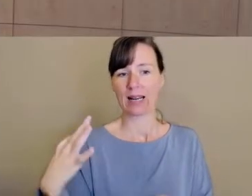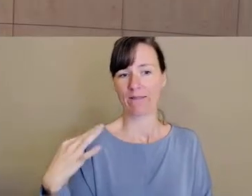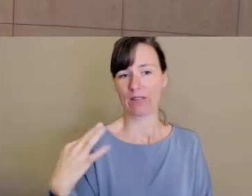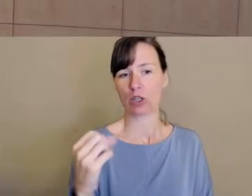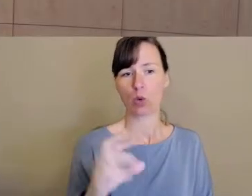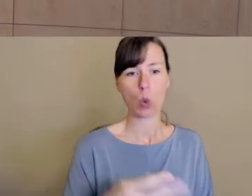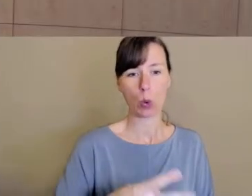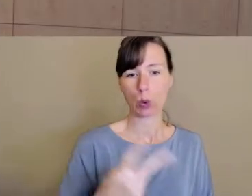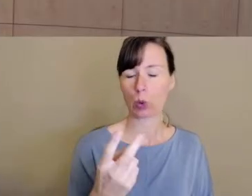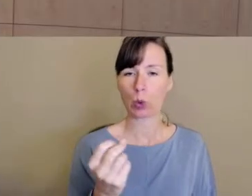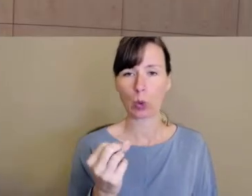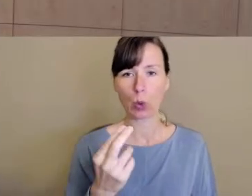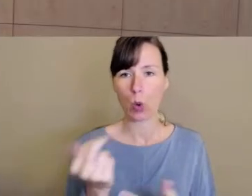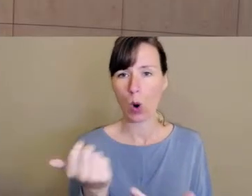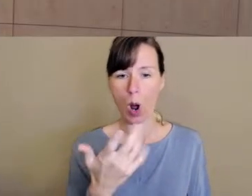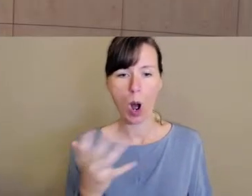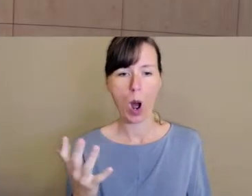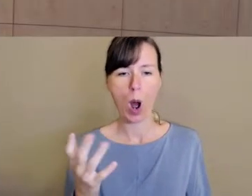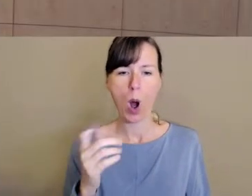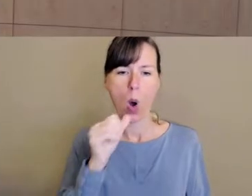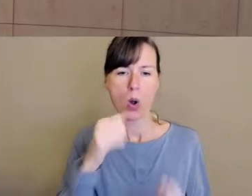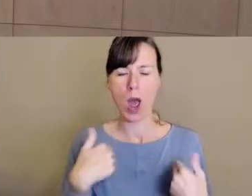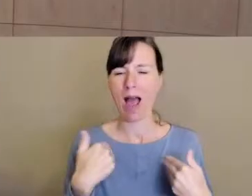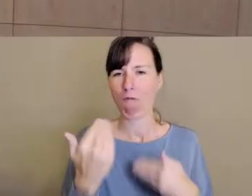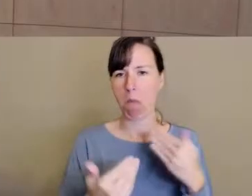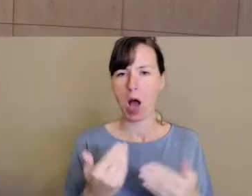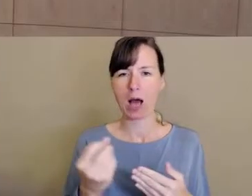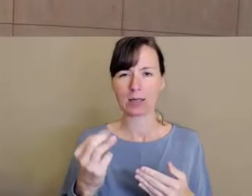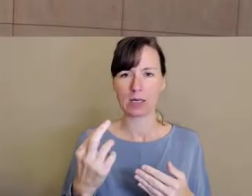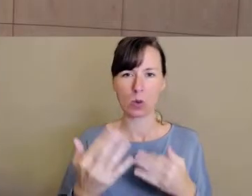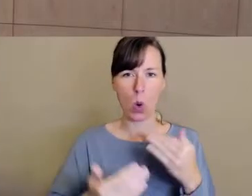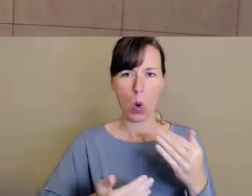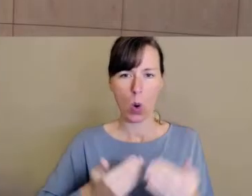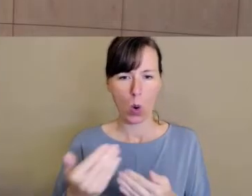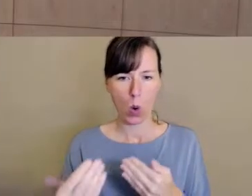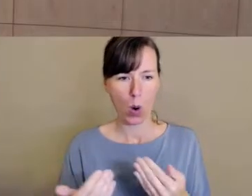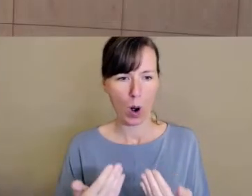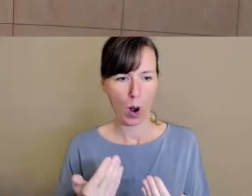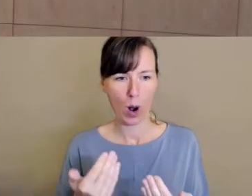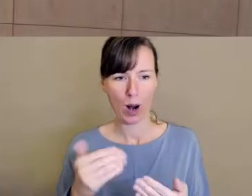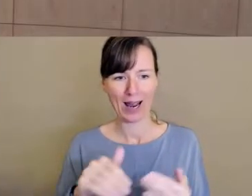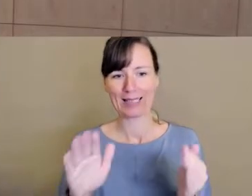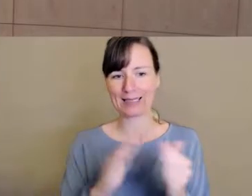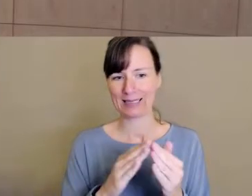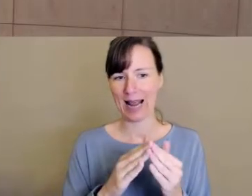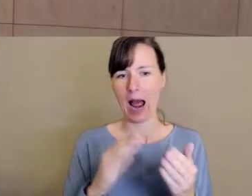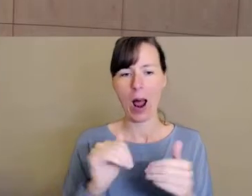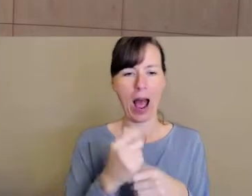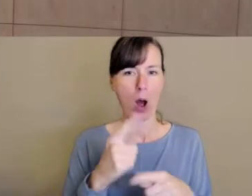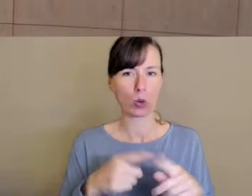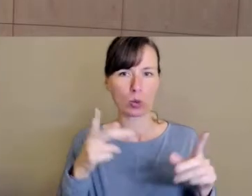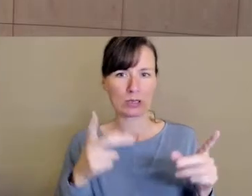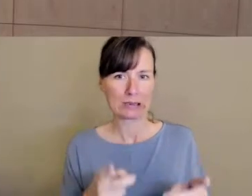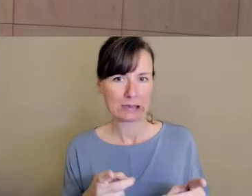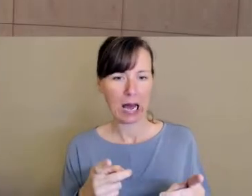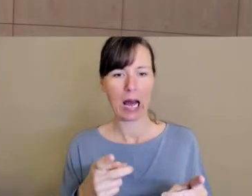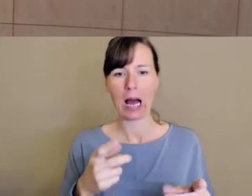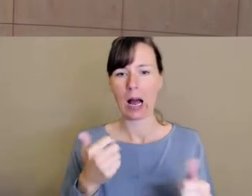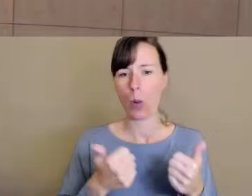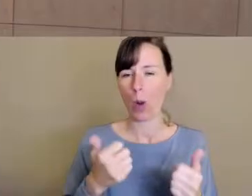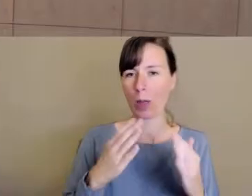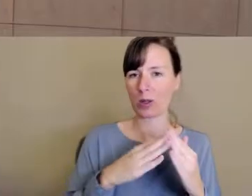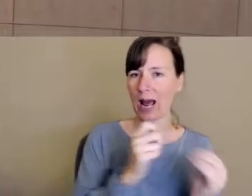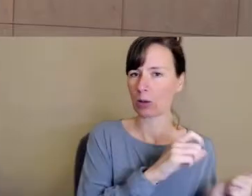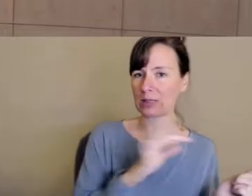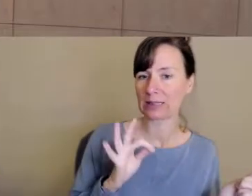to determine or whether to determine whether the town staff, headed by the town administrator, would or